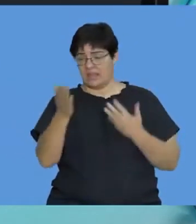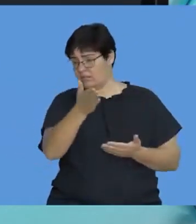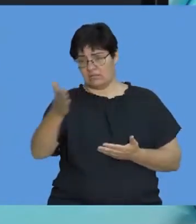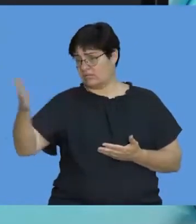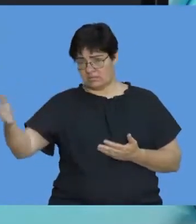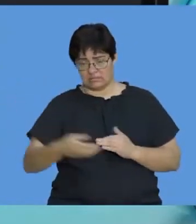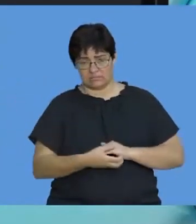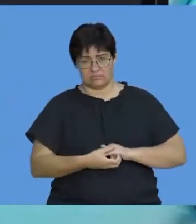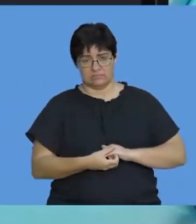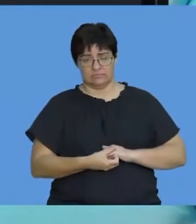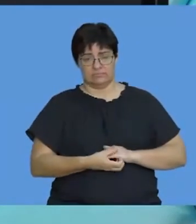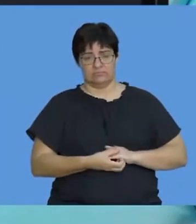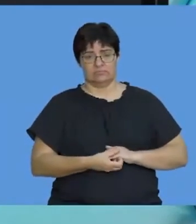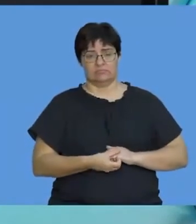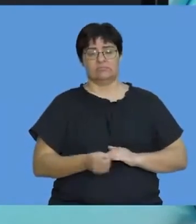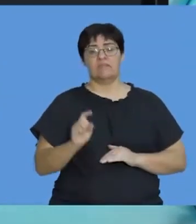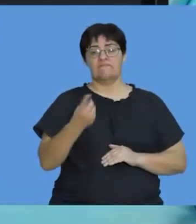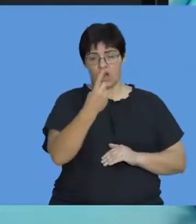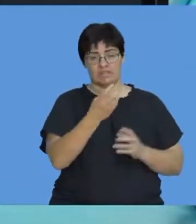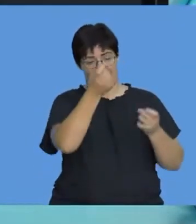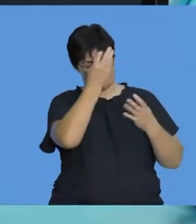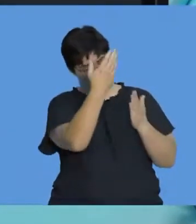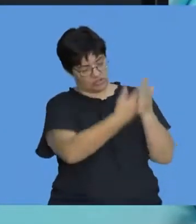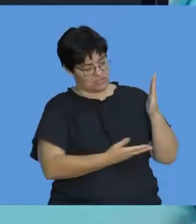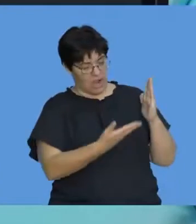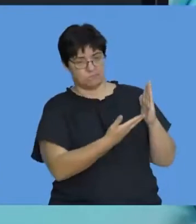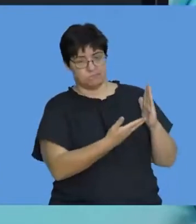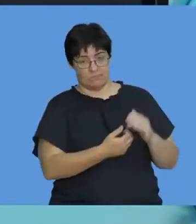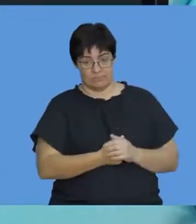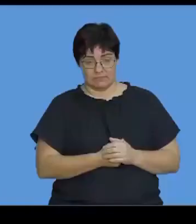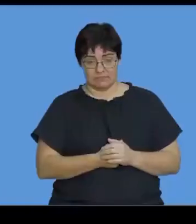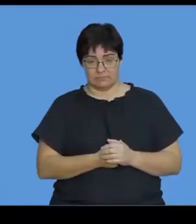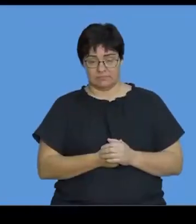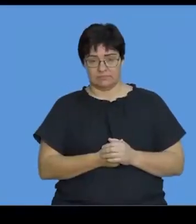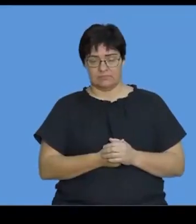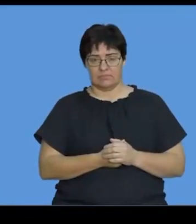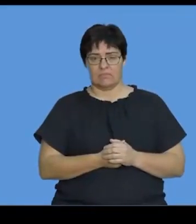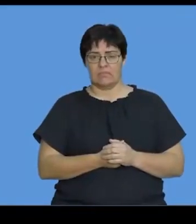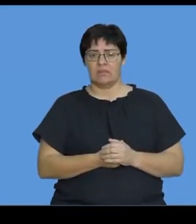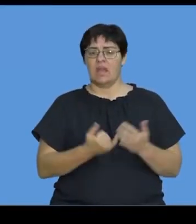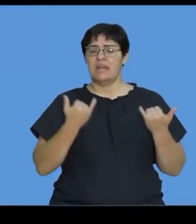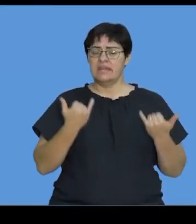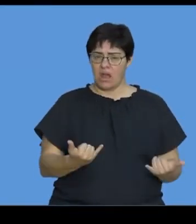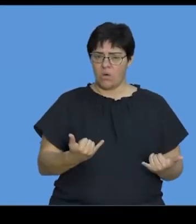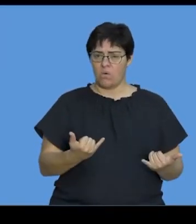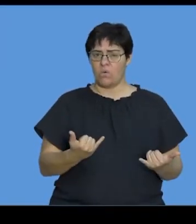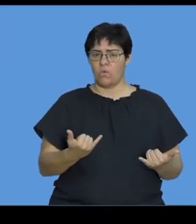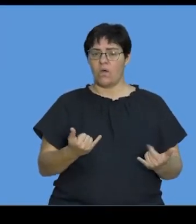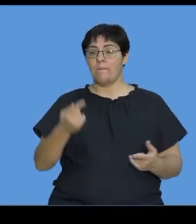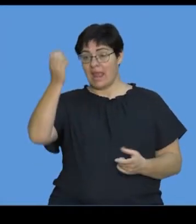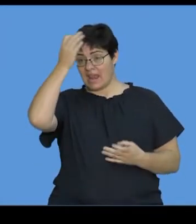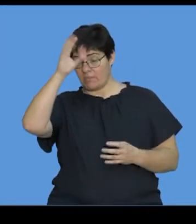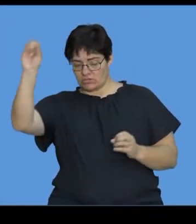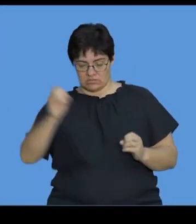any one. The first one is the one that's on your information sheet. Okay? Now I'm going to substitute in what I